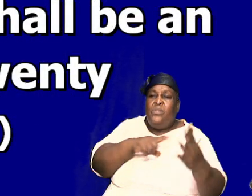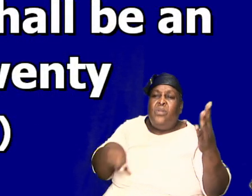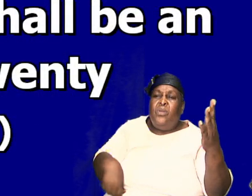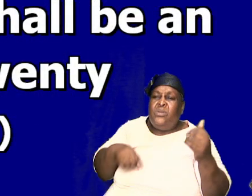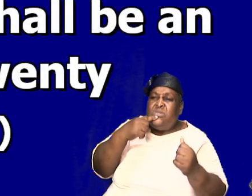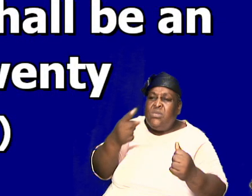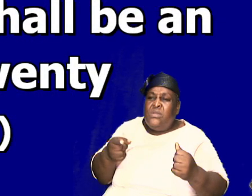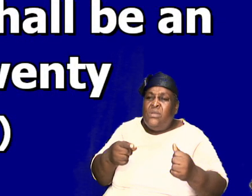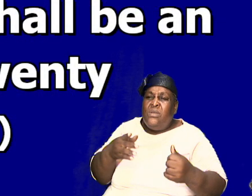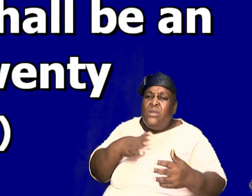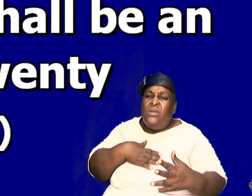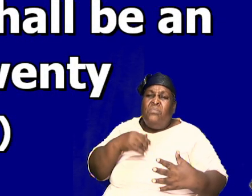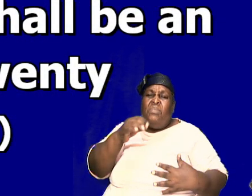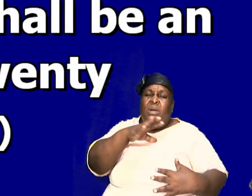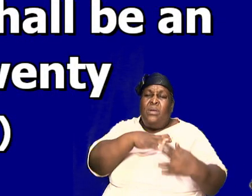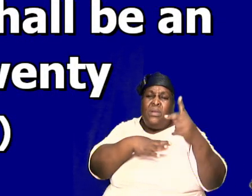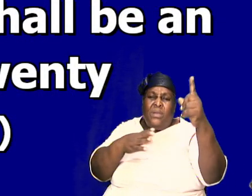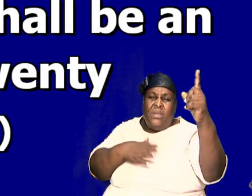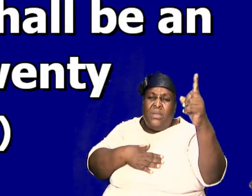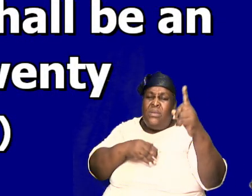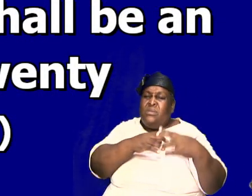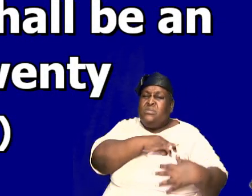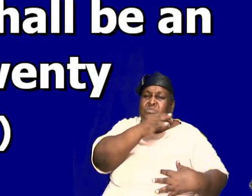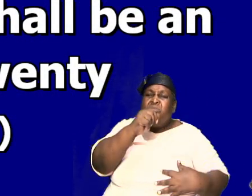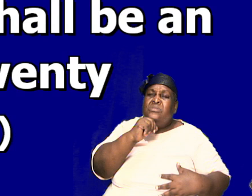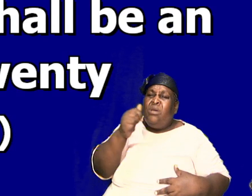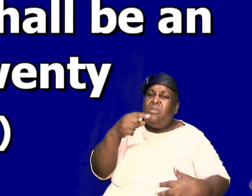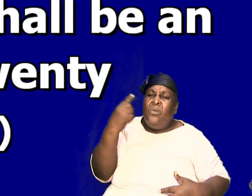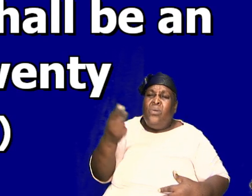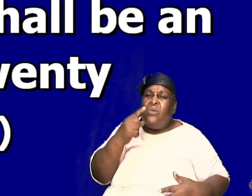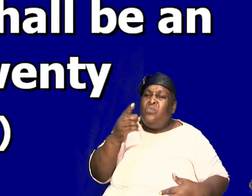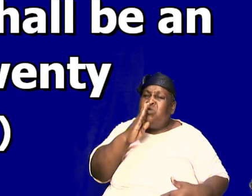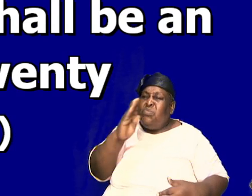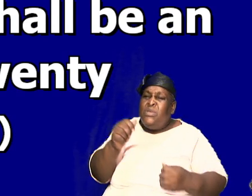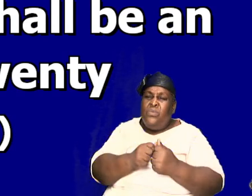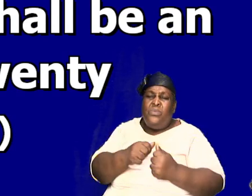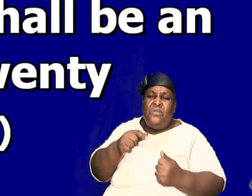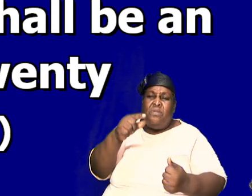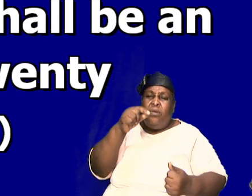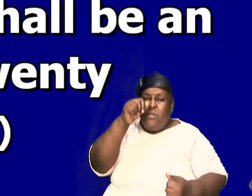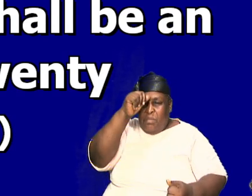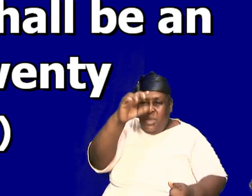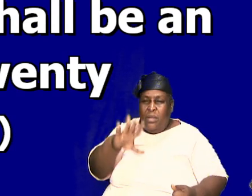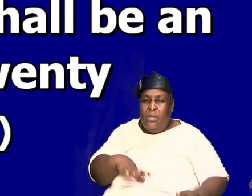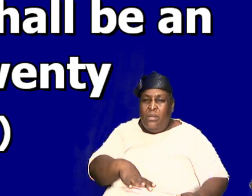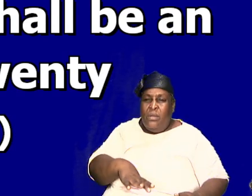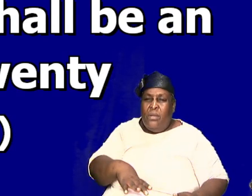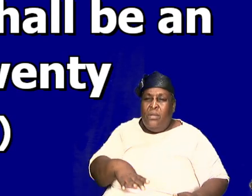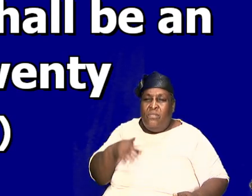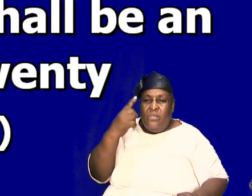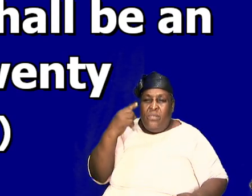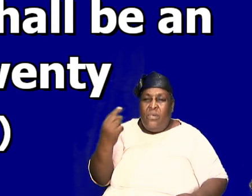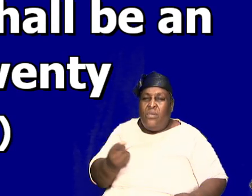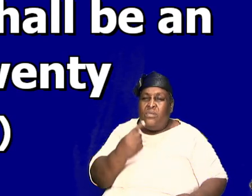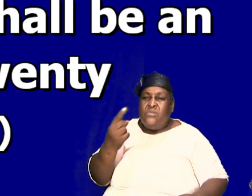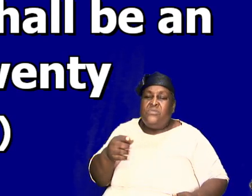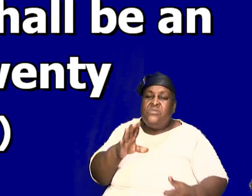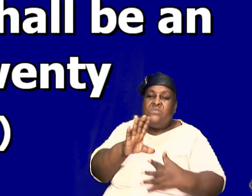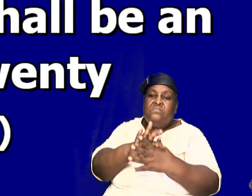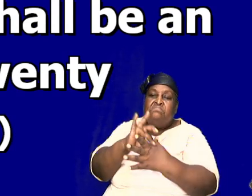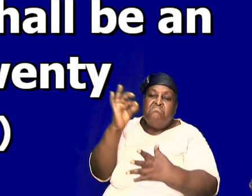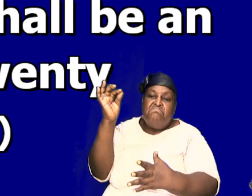And the Lord said, my spirit will not always strive with man, for that he also is